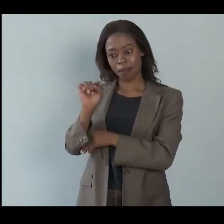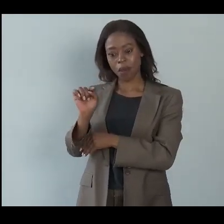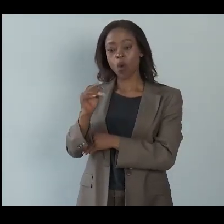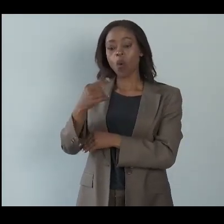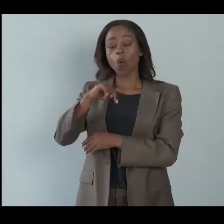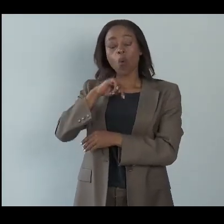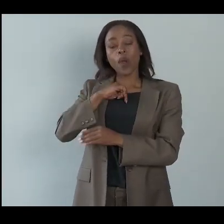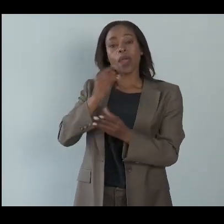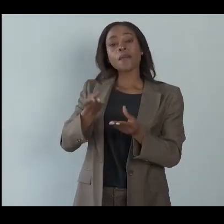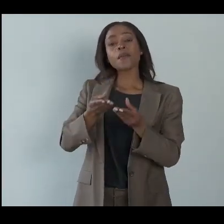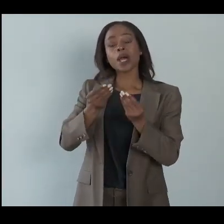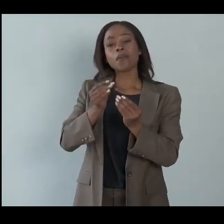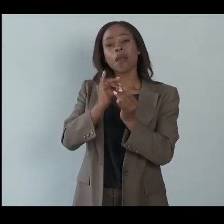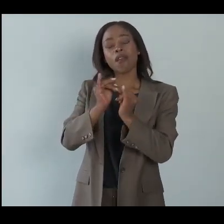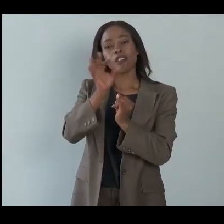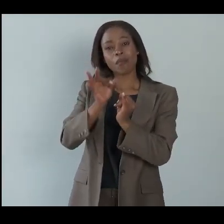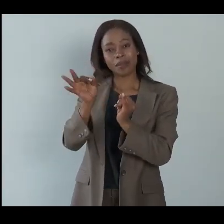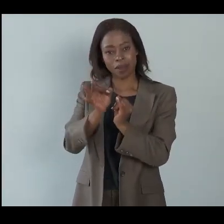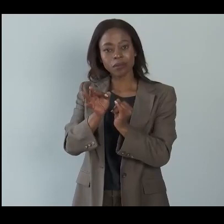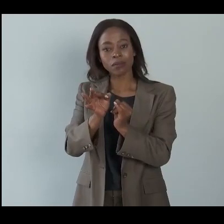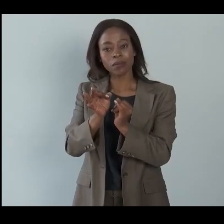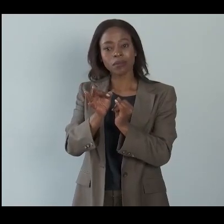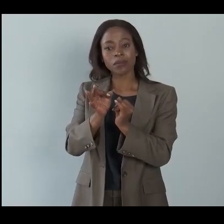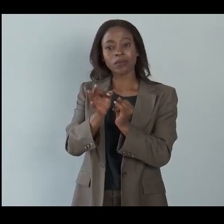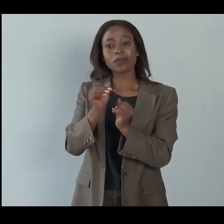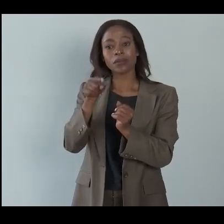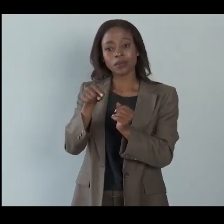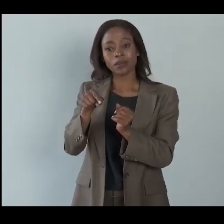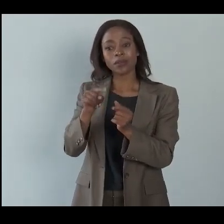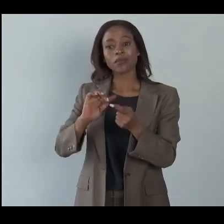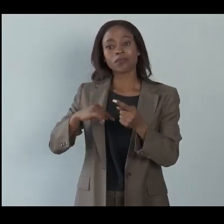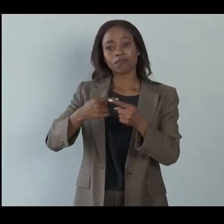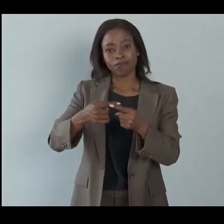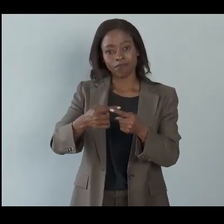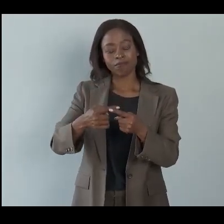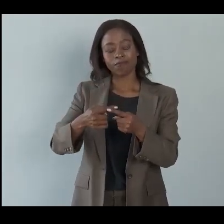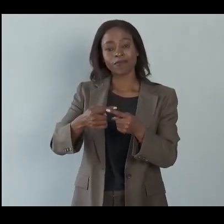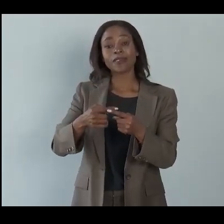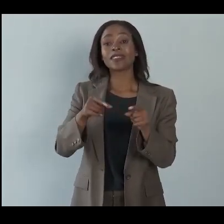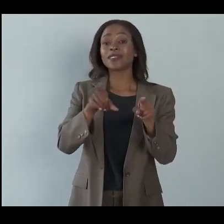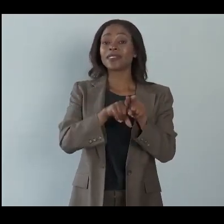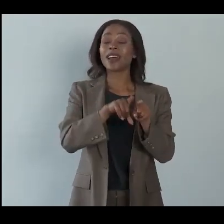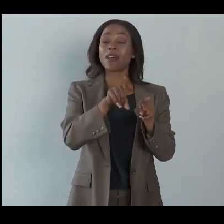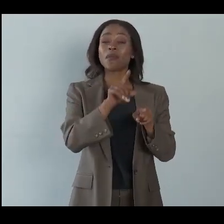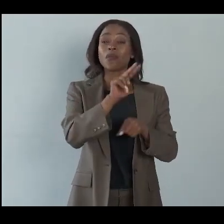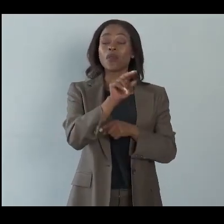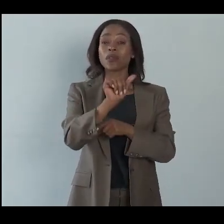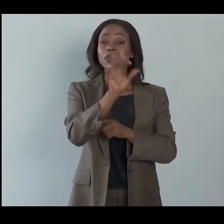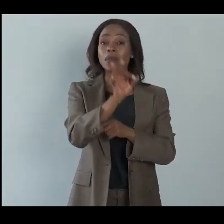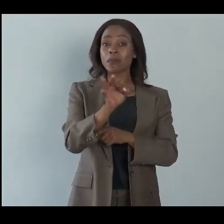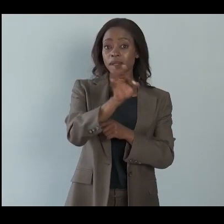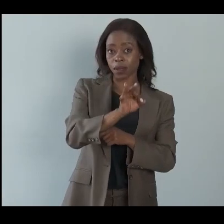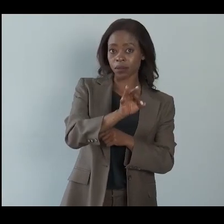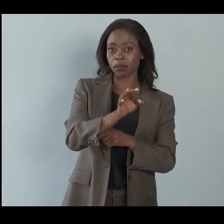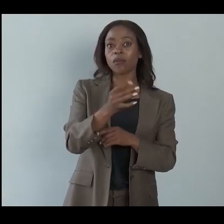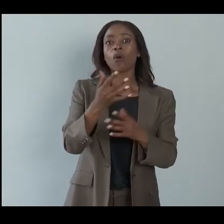the period, supported by growth in all of our businesses. EBITDA grew 26%, reflecting the operational leverage our